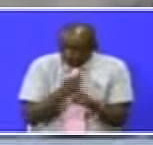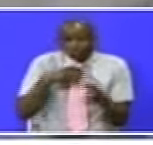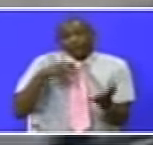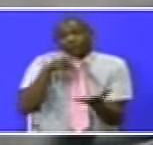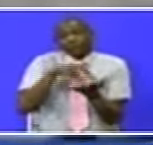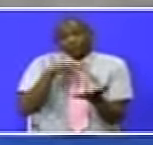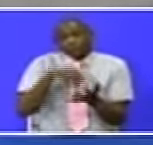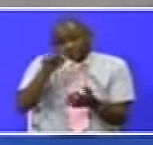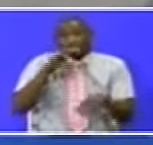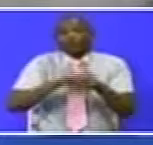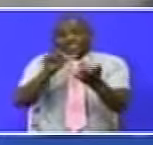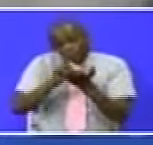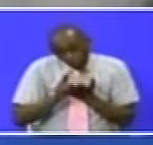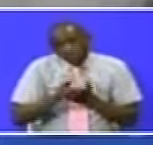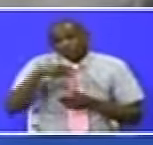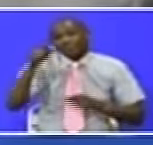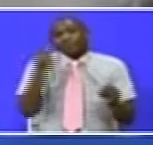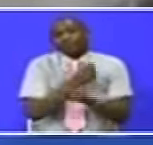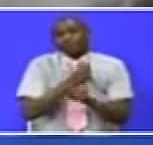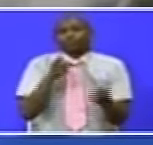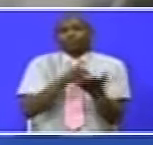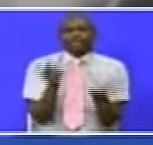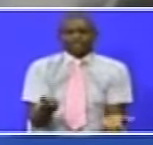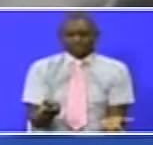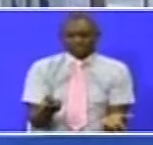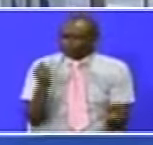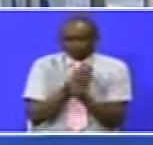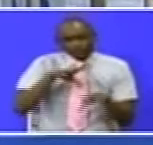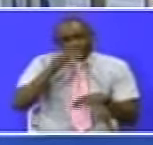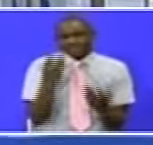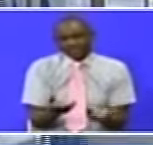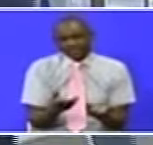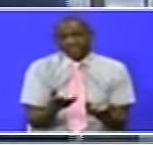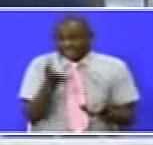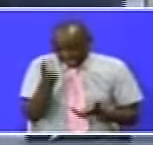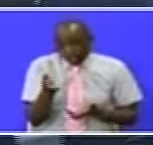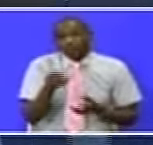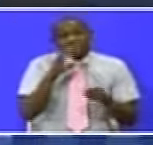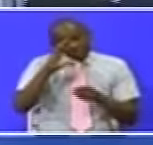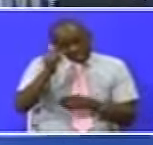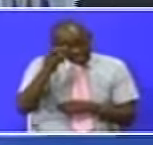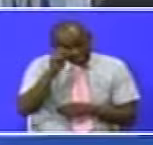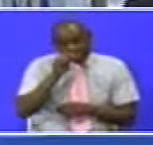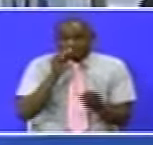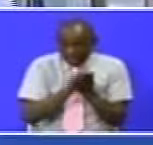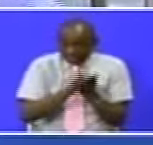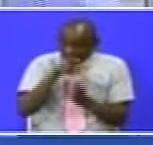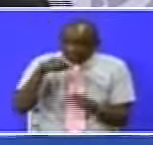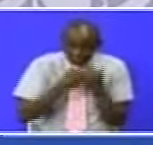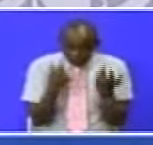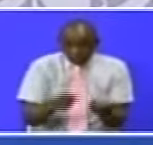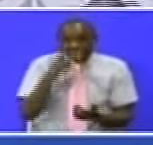position of getting a loan when you cannot be able to repay the loan. The reopening of Chase Bank under a deal brokered by